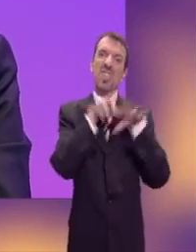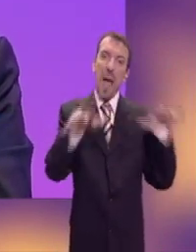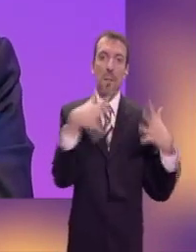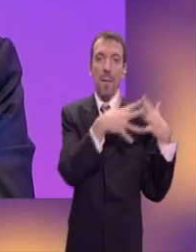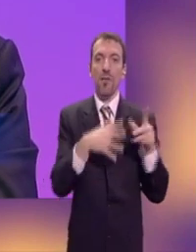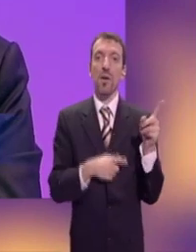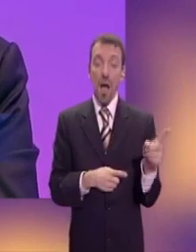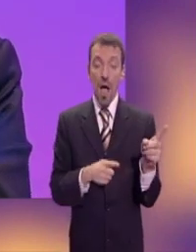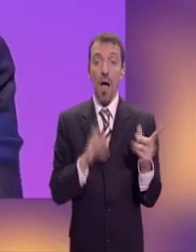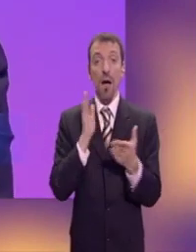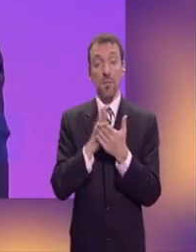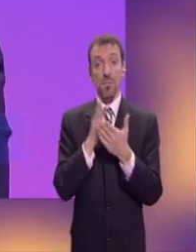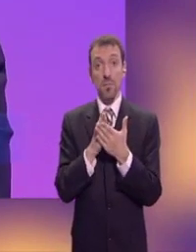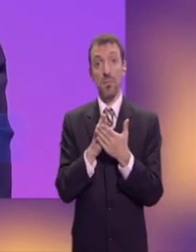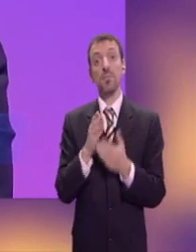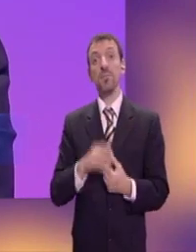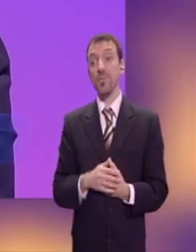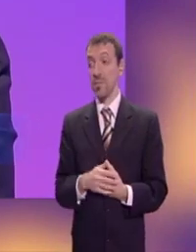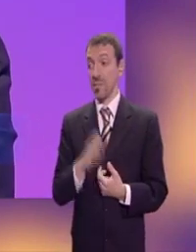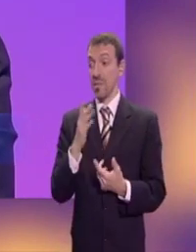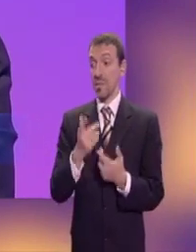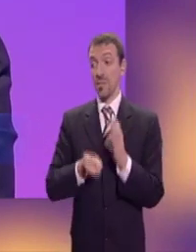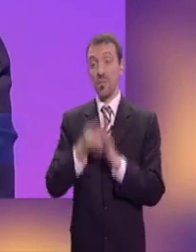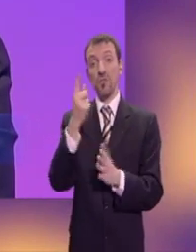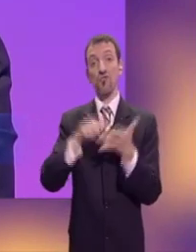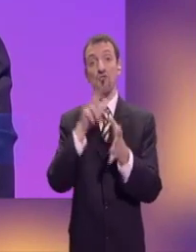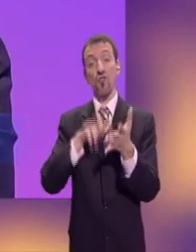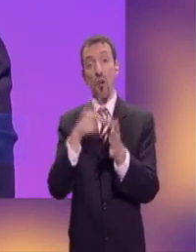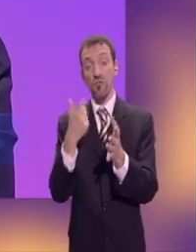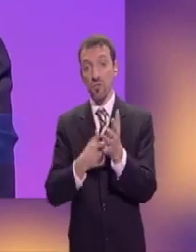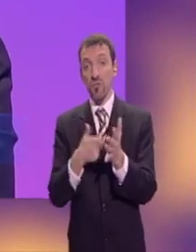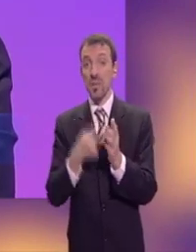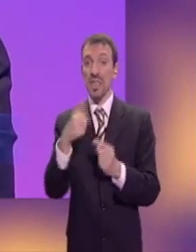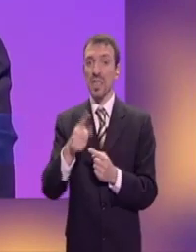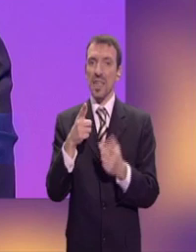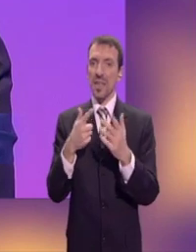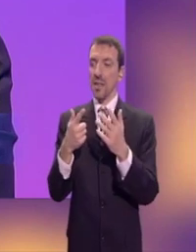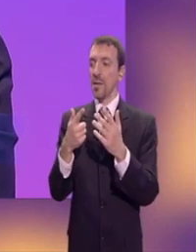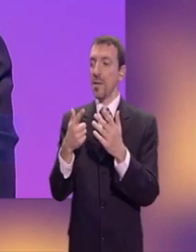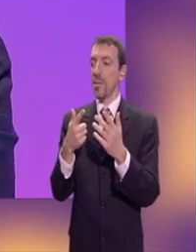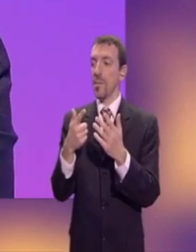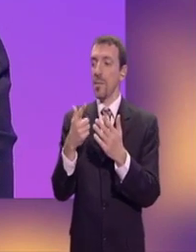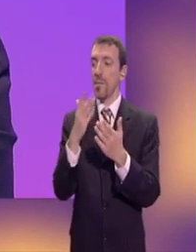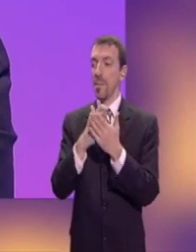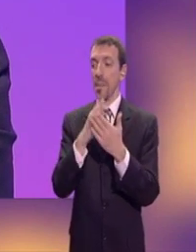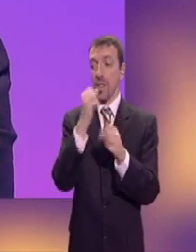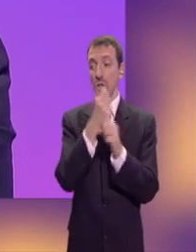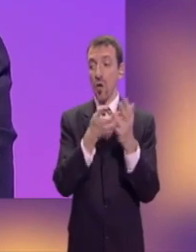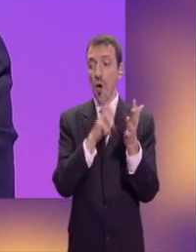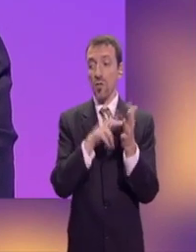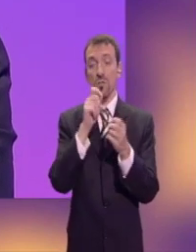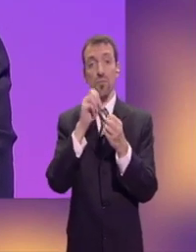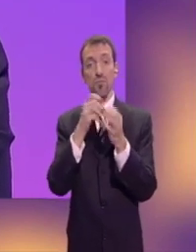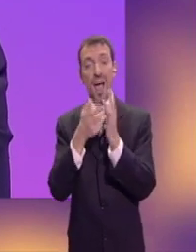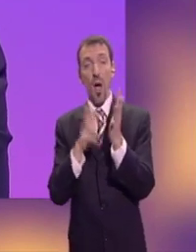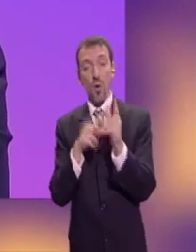attention to differences of policy. And you see, let's say it was John Reid. Nothing would give me greater pleasure than for Gordon Brown to beat John Reid by